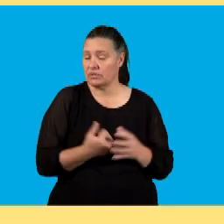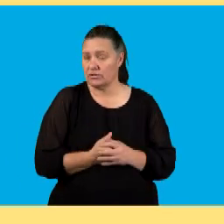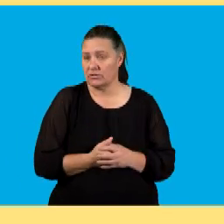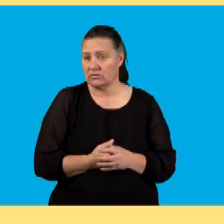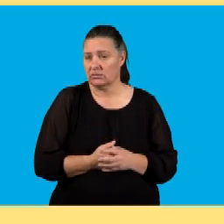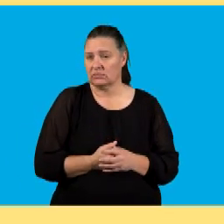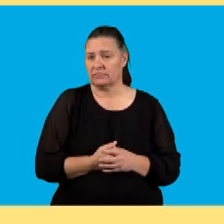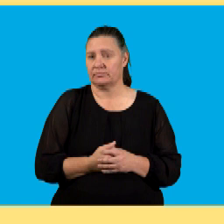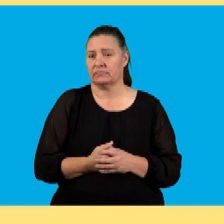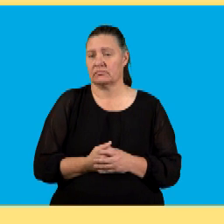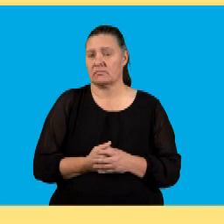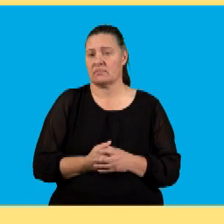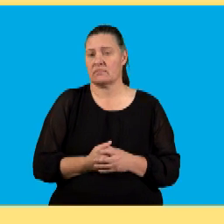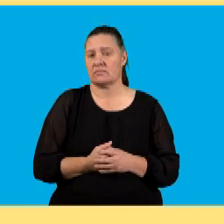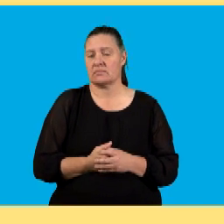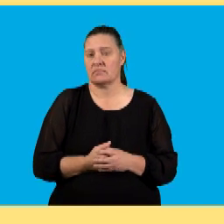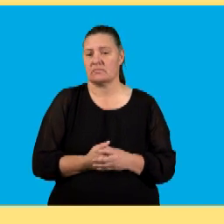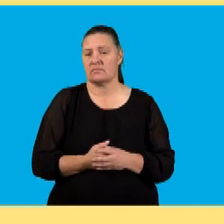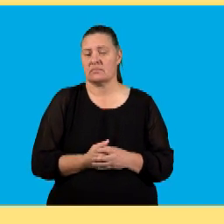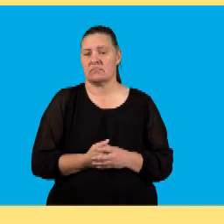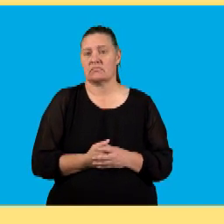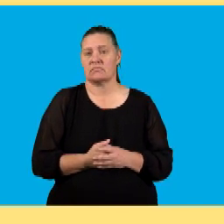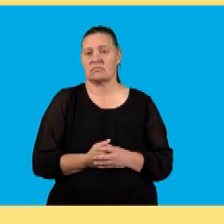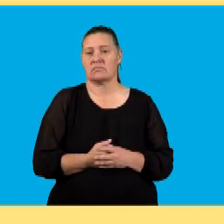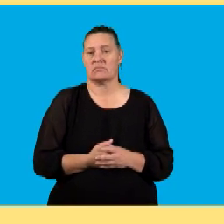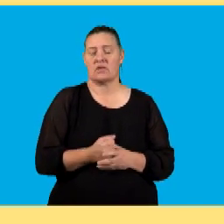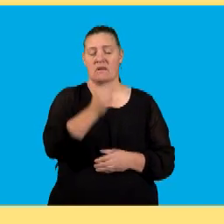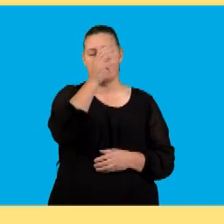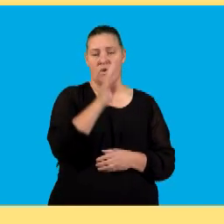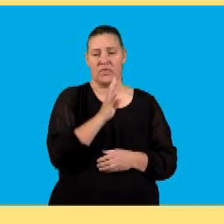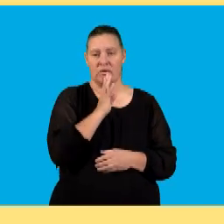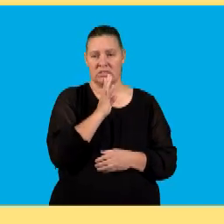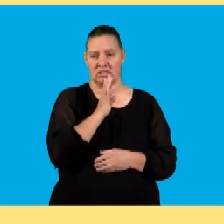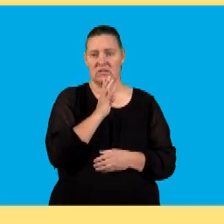6,700 minus 1,958. You will then get